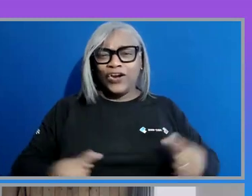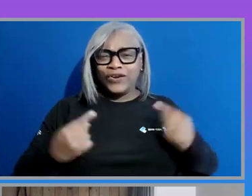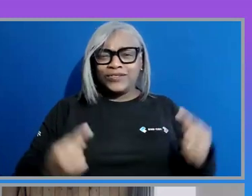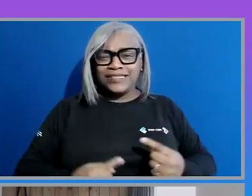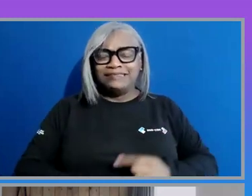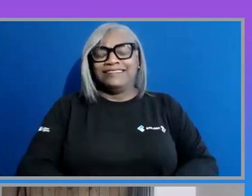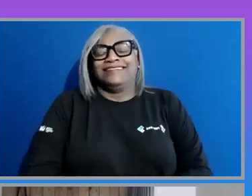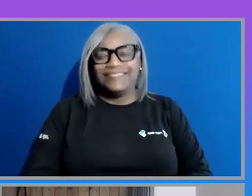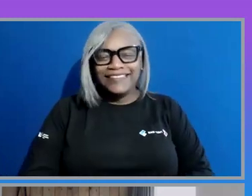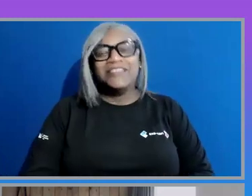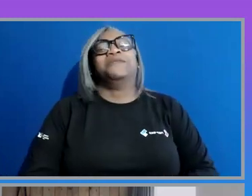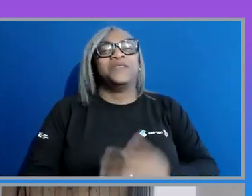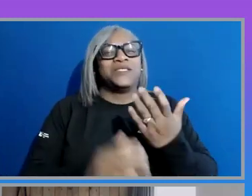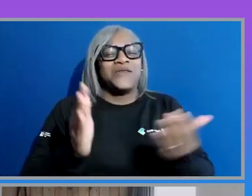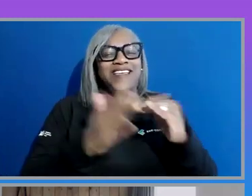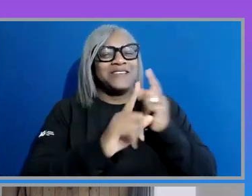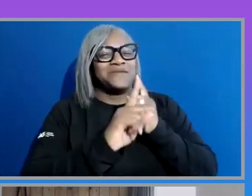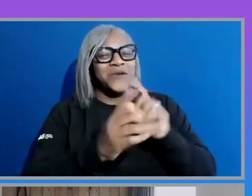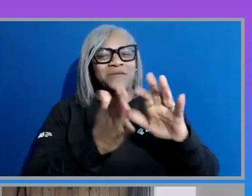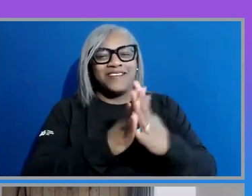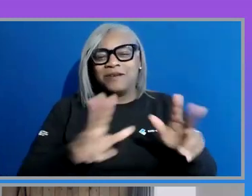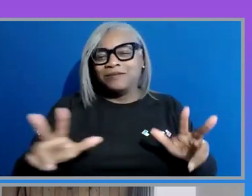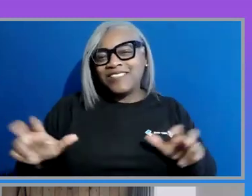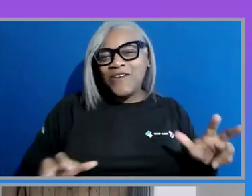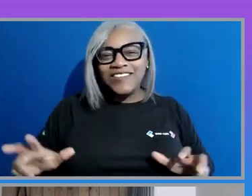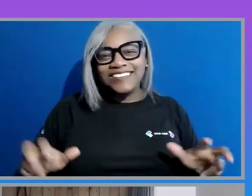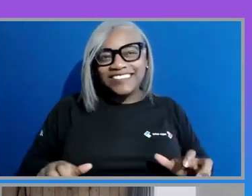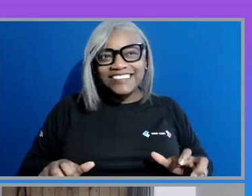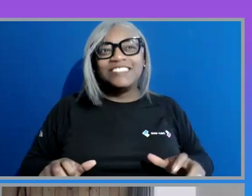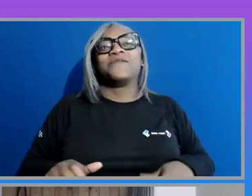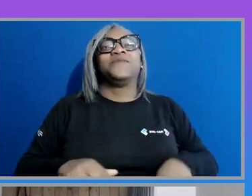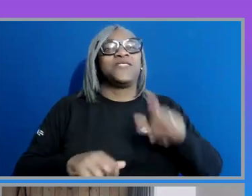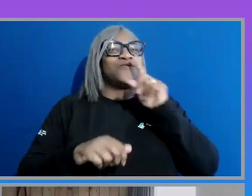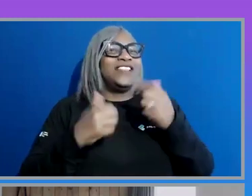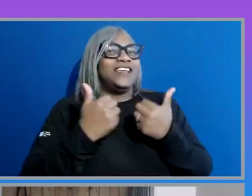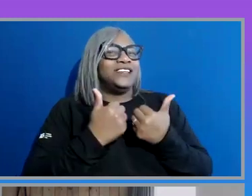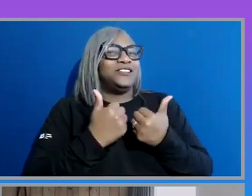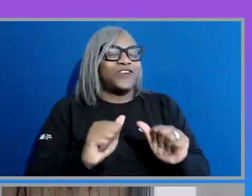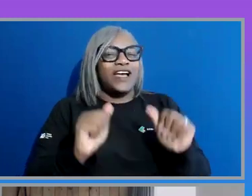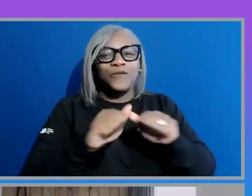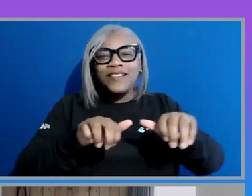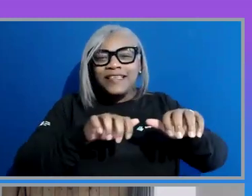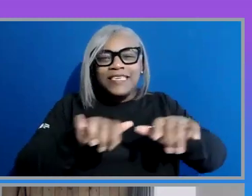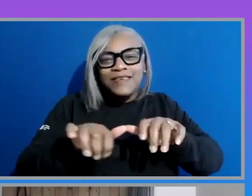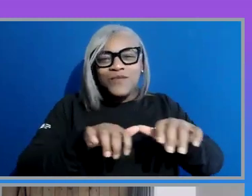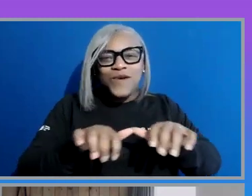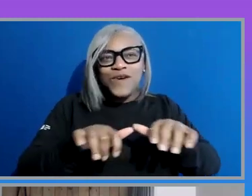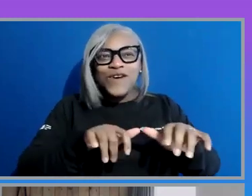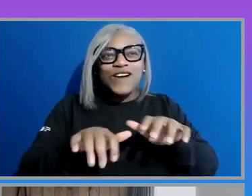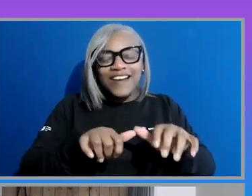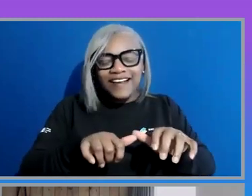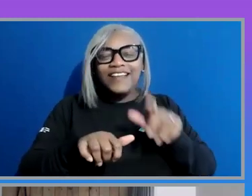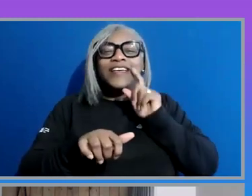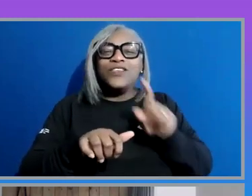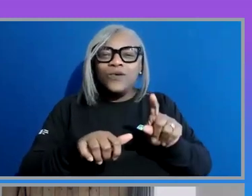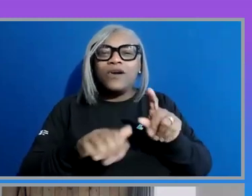So be a little selfish. Try out your front end with your keyboard. We're programmers and we're more likely to develop